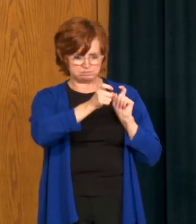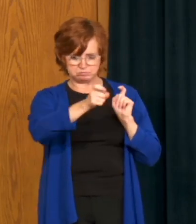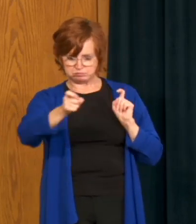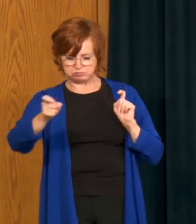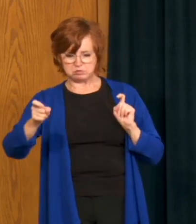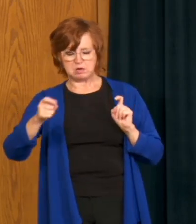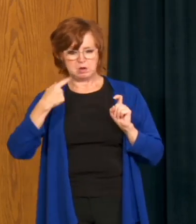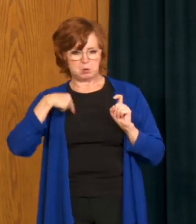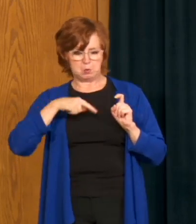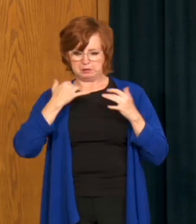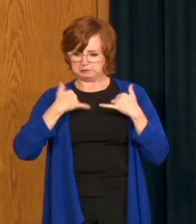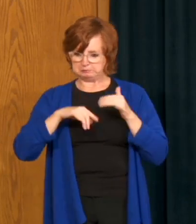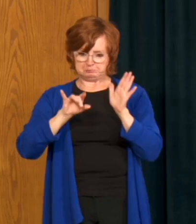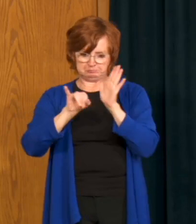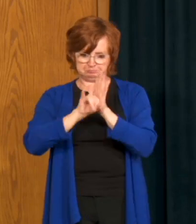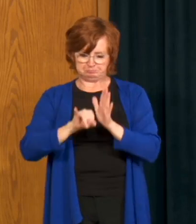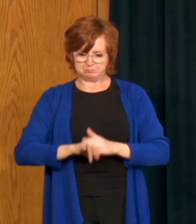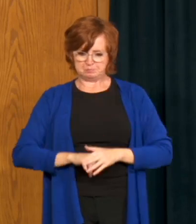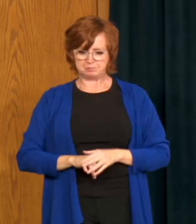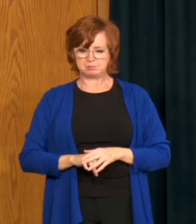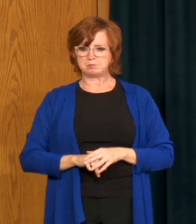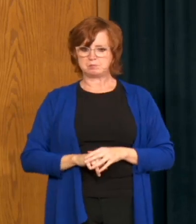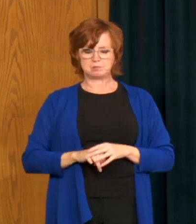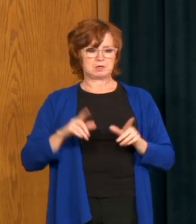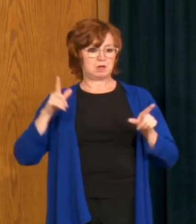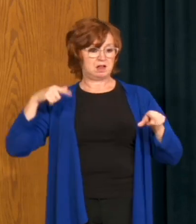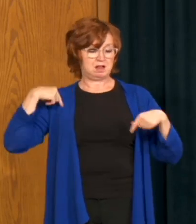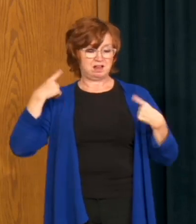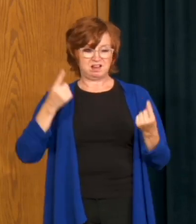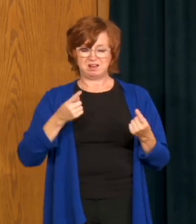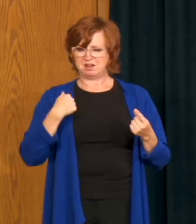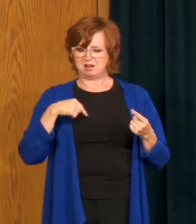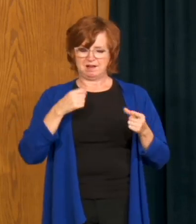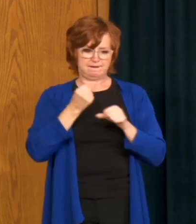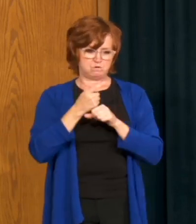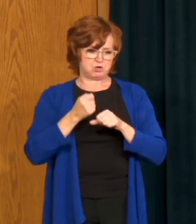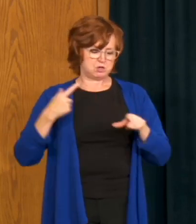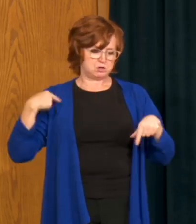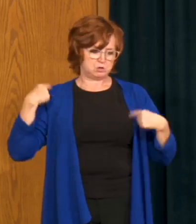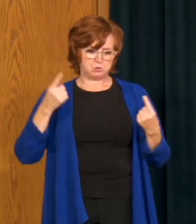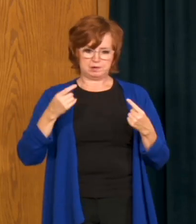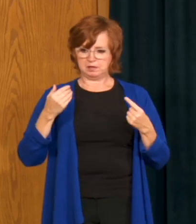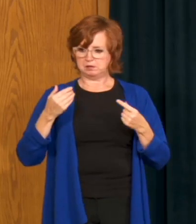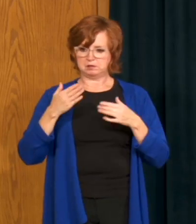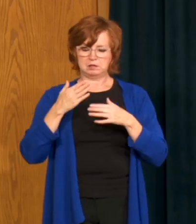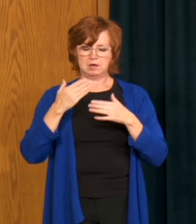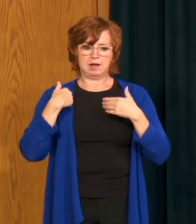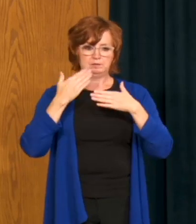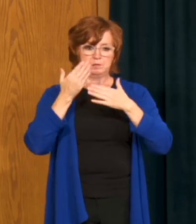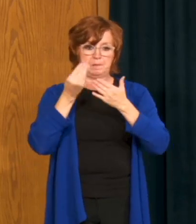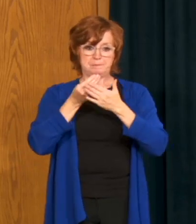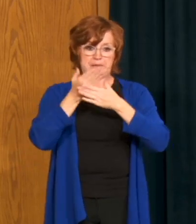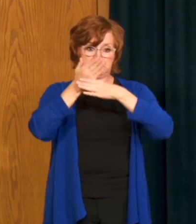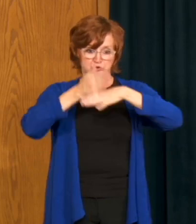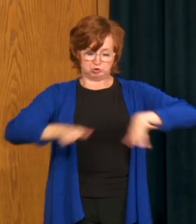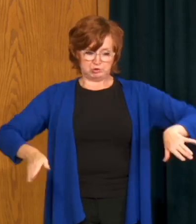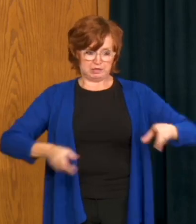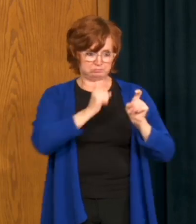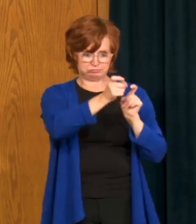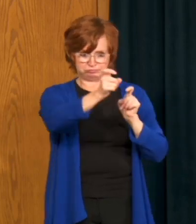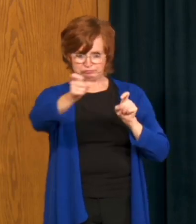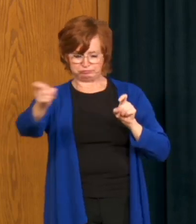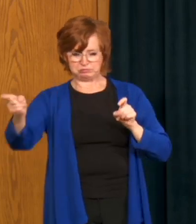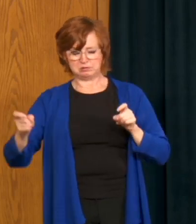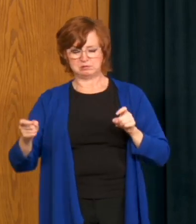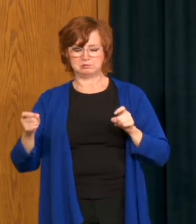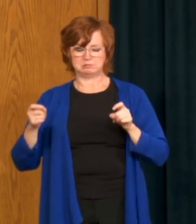province. So the municipalities have received, like other years, their portion of the municipal revenue sharing. We went far above that this